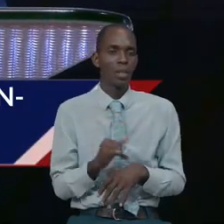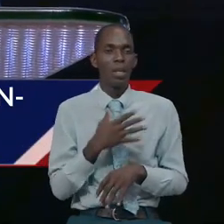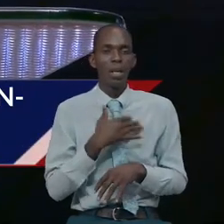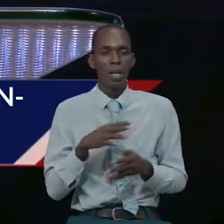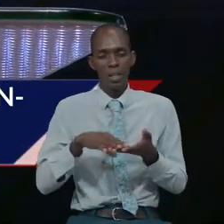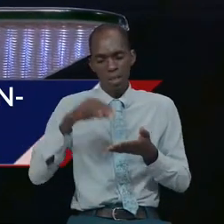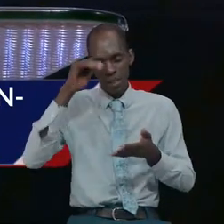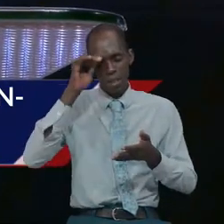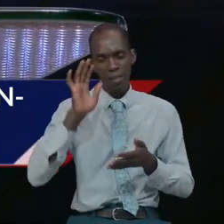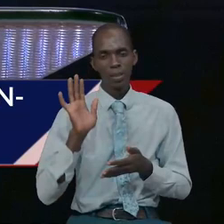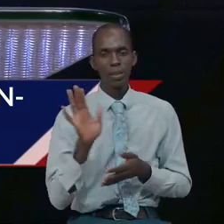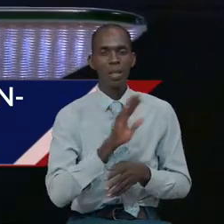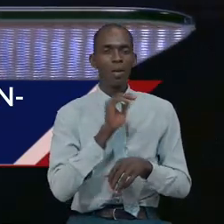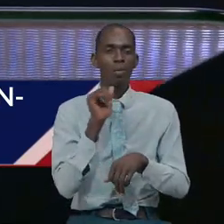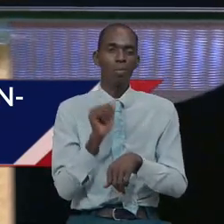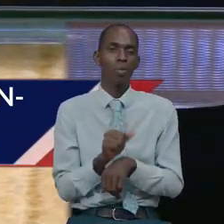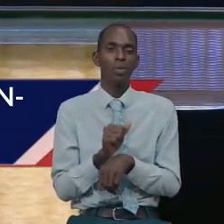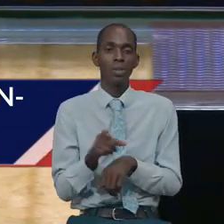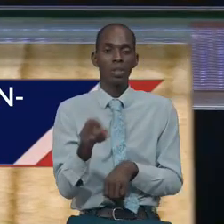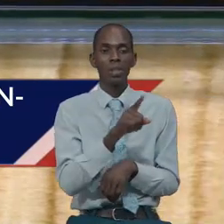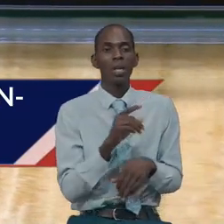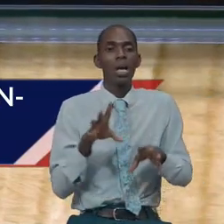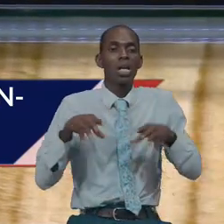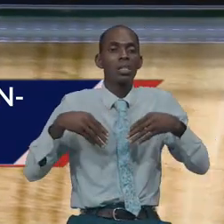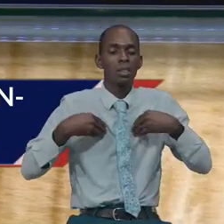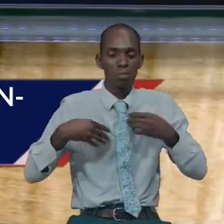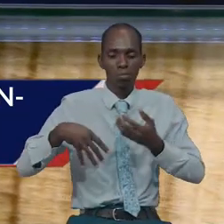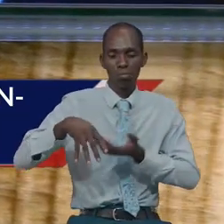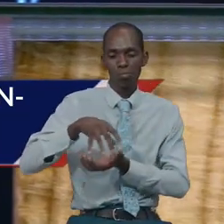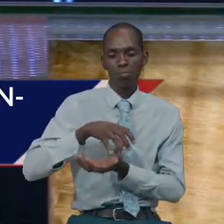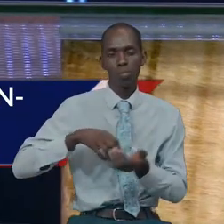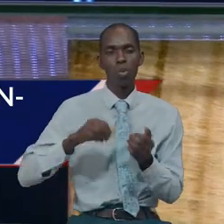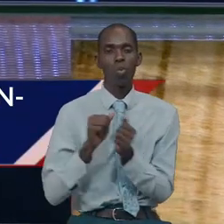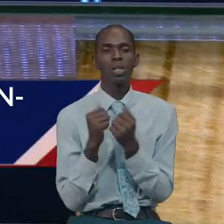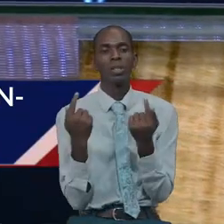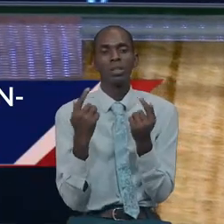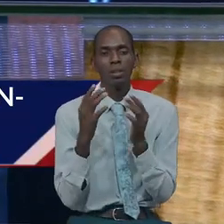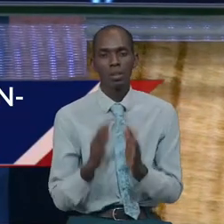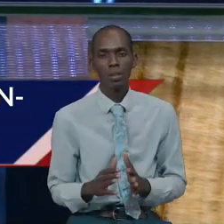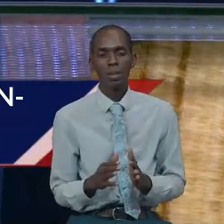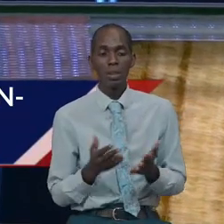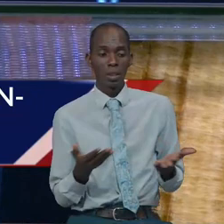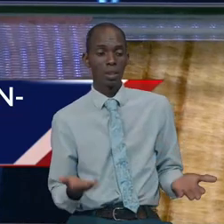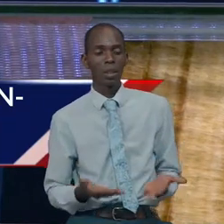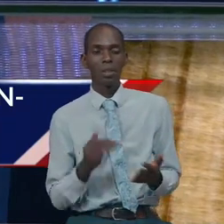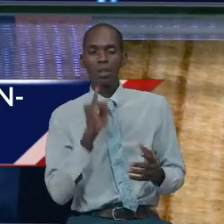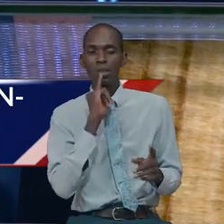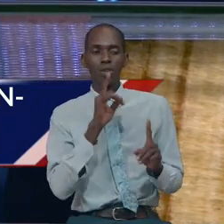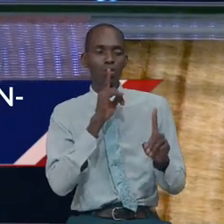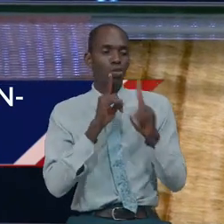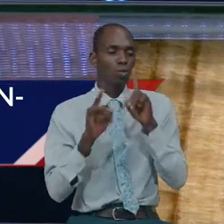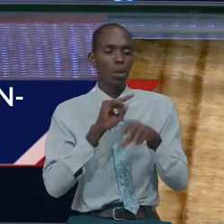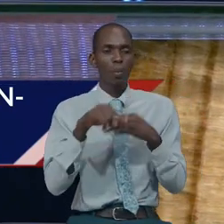their works. They were mingled among the heathen. He's talking about the holy people of God,